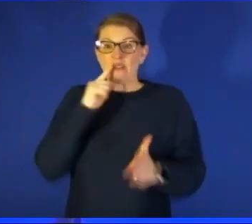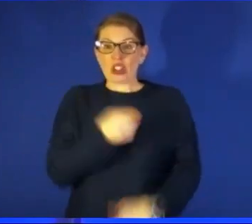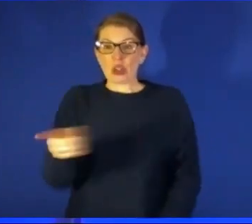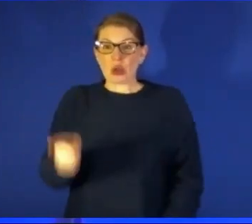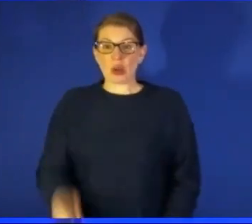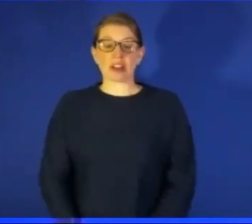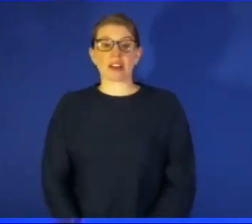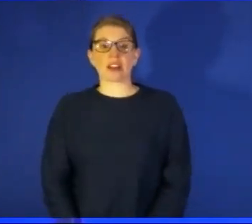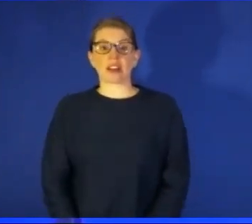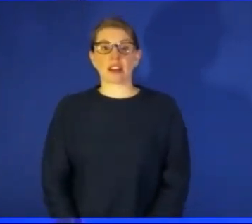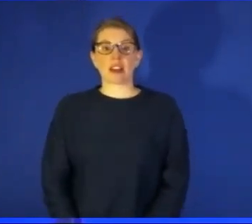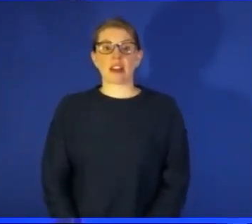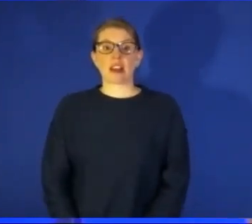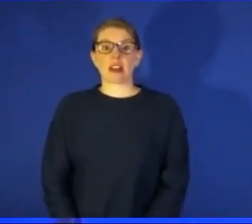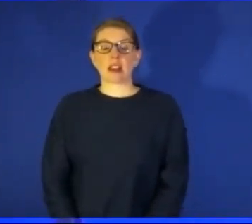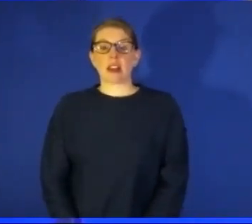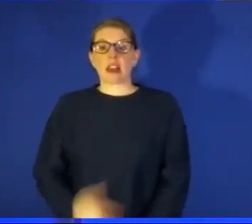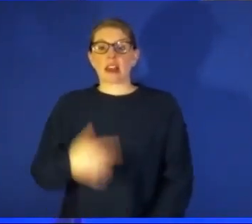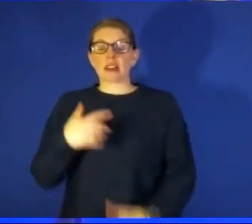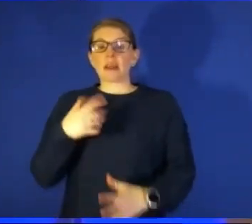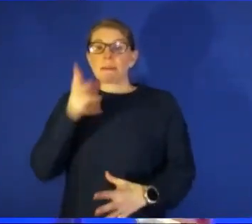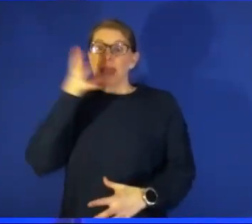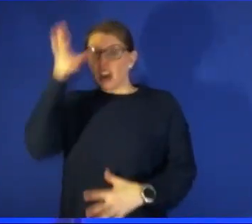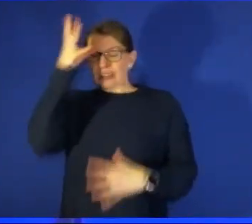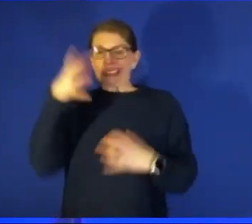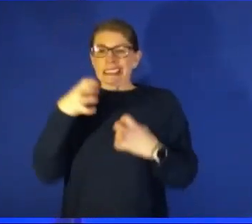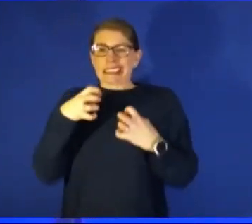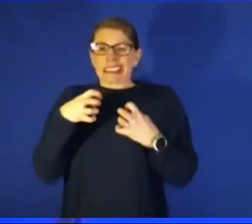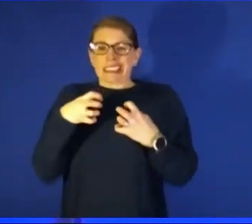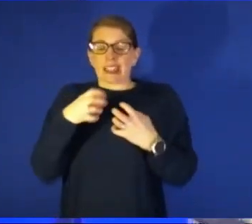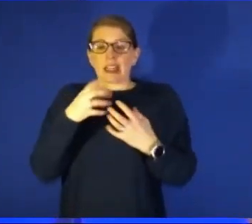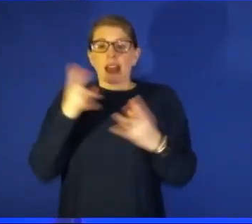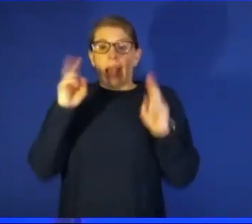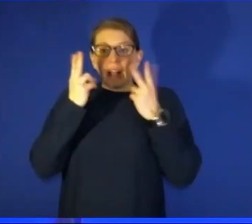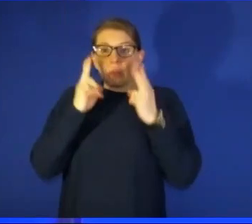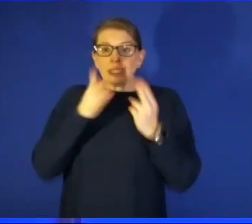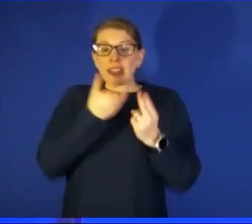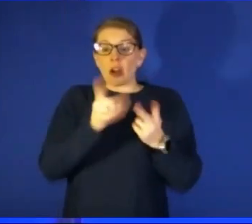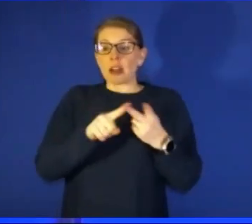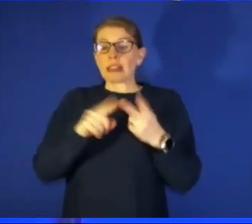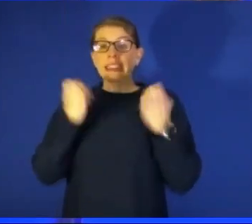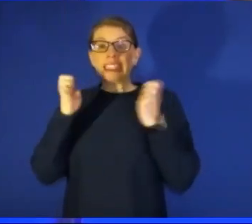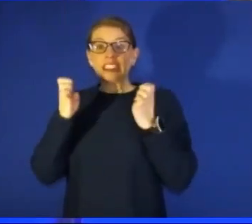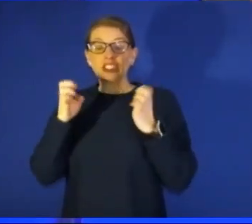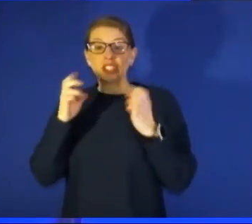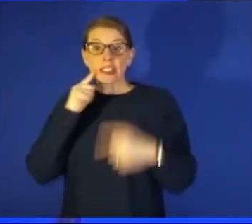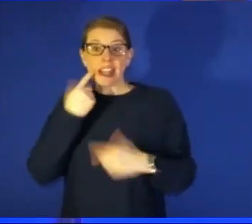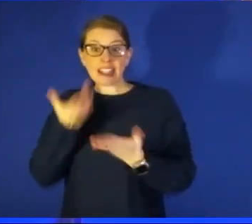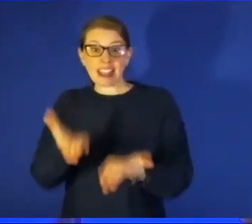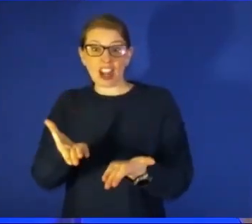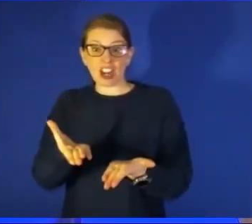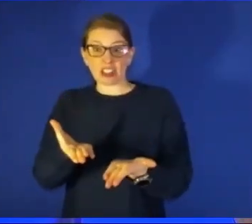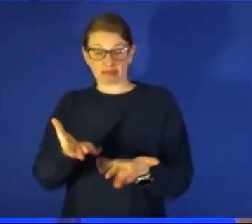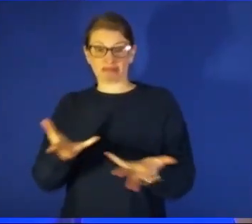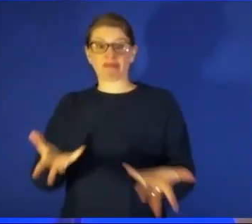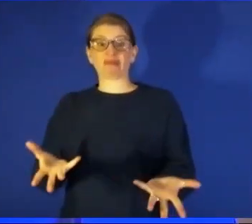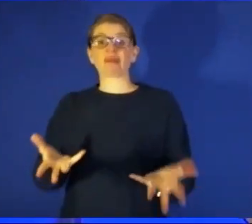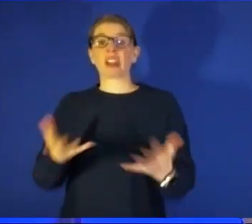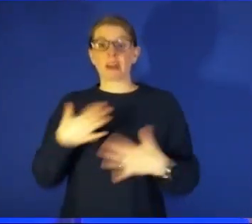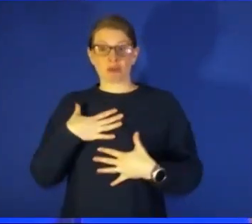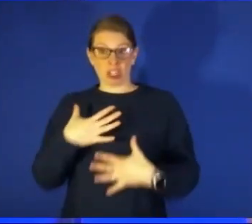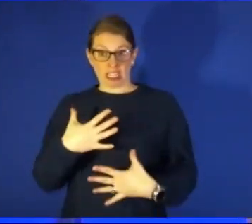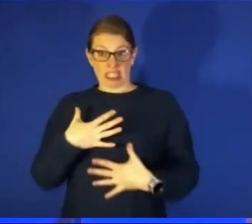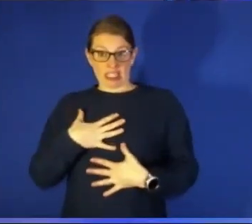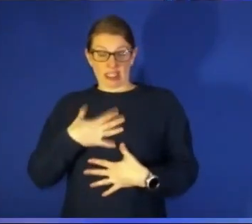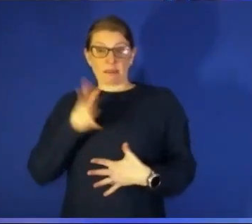they cringe when Halloween comes around, they cringe when all the Easter candy's there, but you're saying just breathe. Mm-hmm.